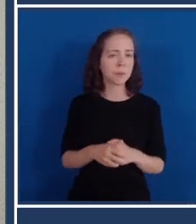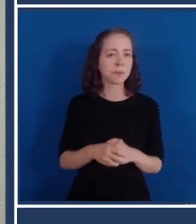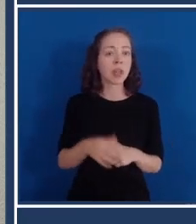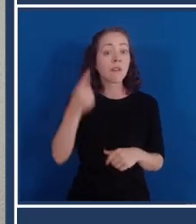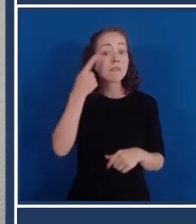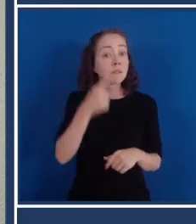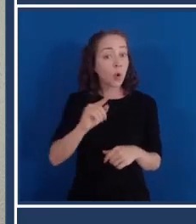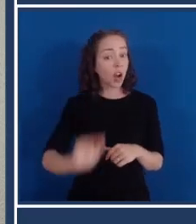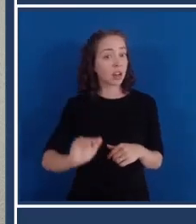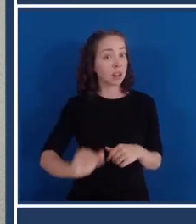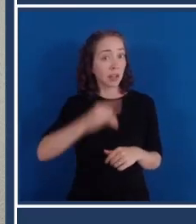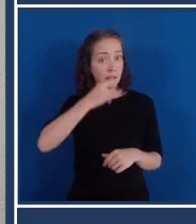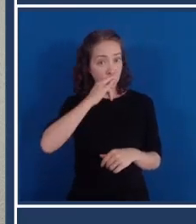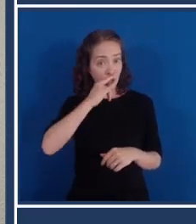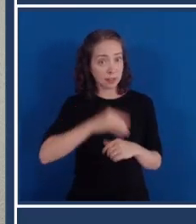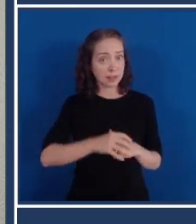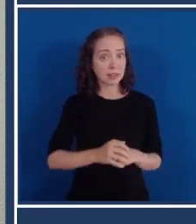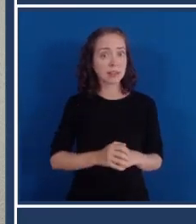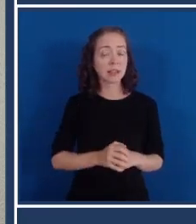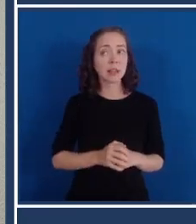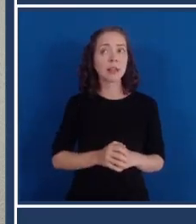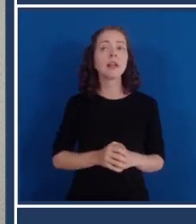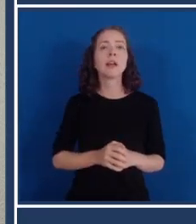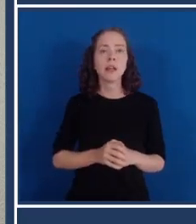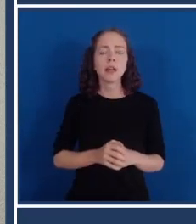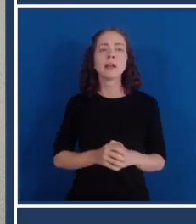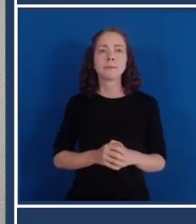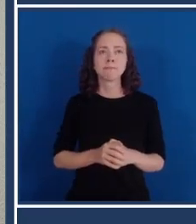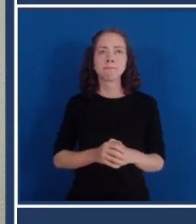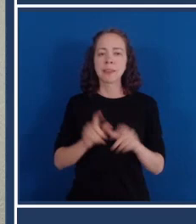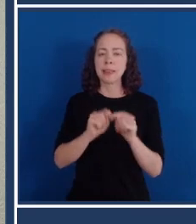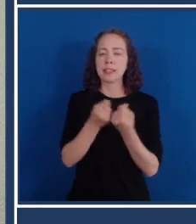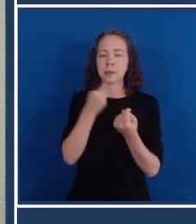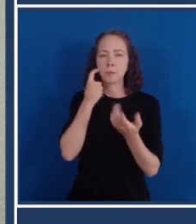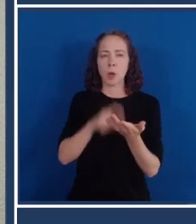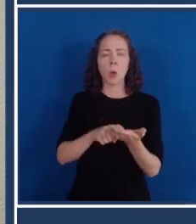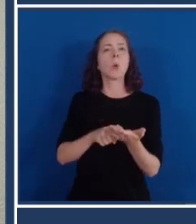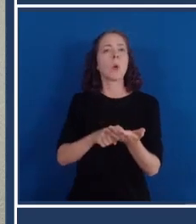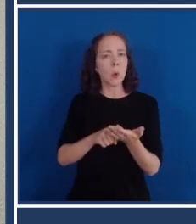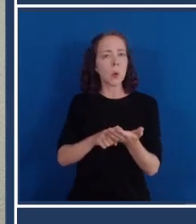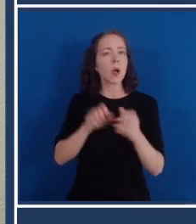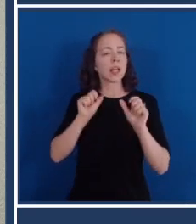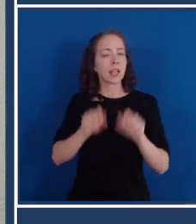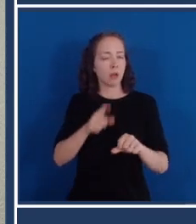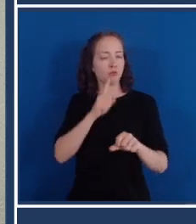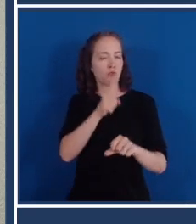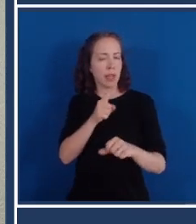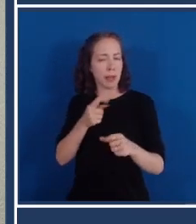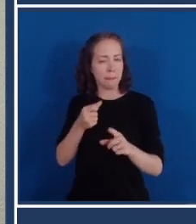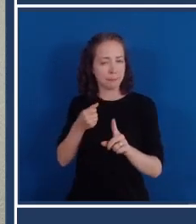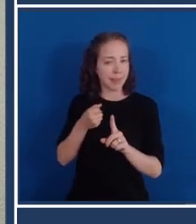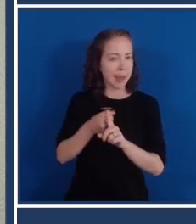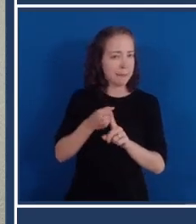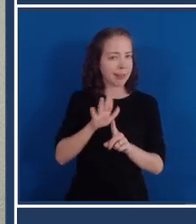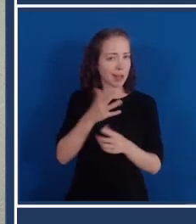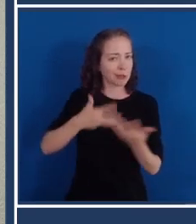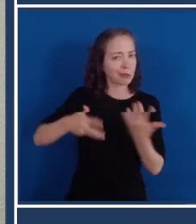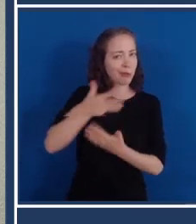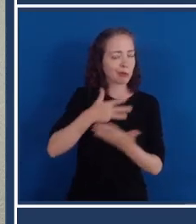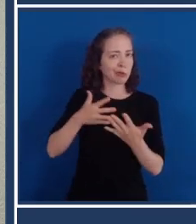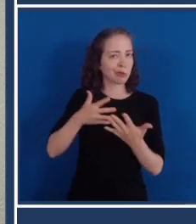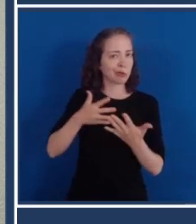the team has also seen that there can be really powerful changes to social interactions. So a child who